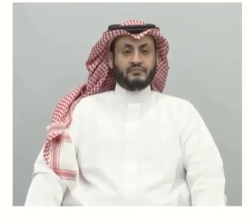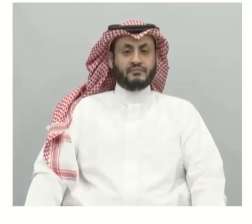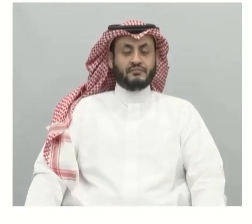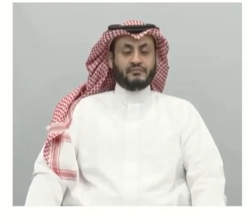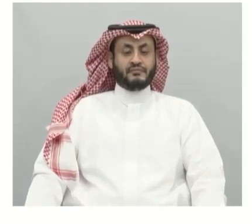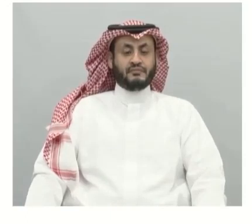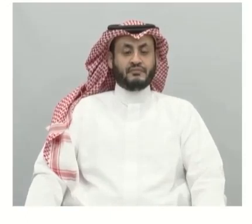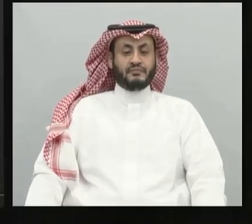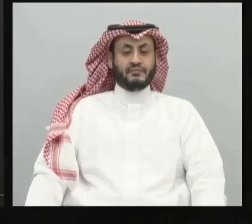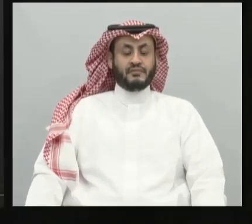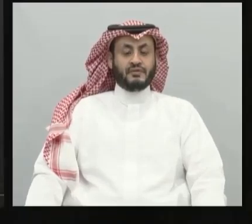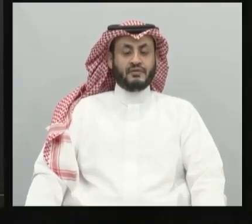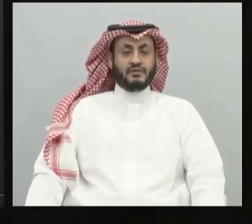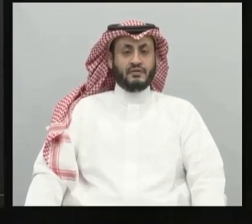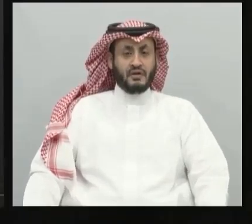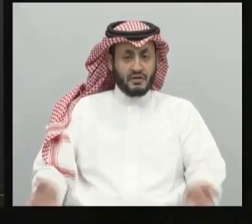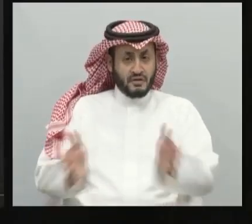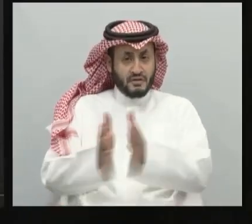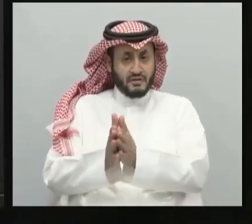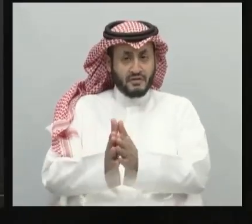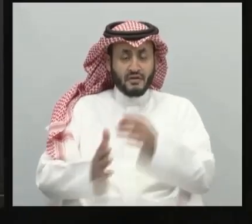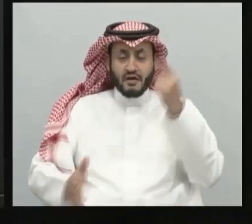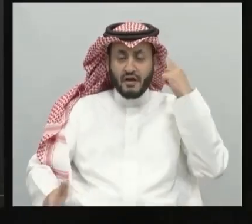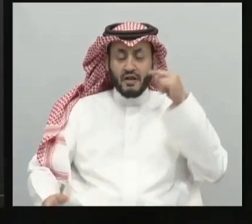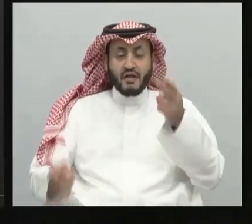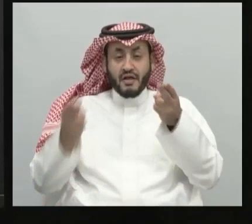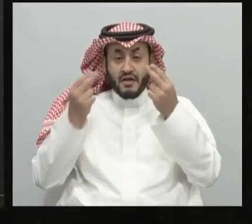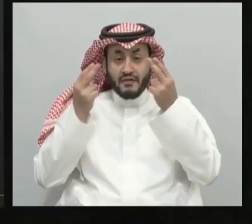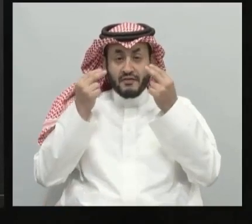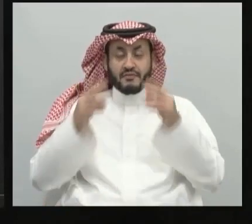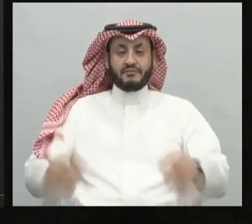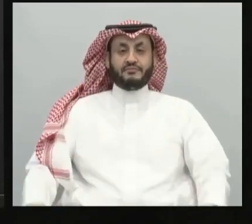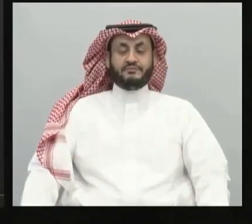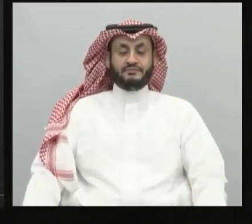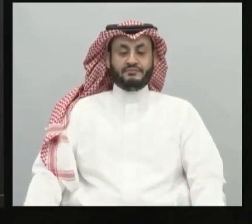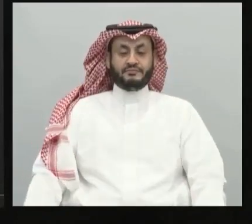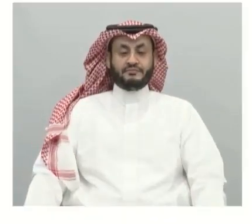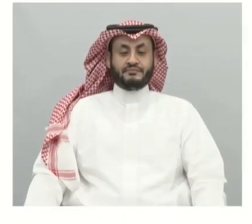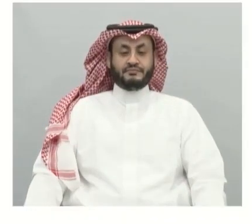with the audio. It's a good idea to close your book and to try to focus with the audio, okay?